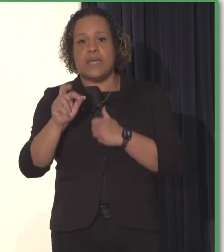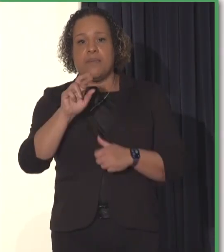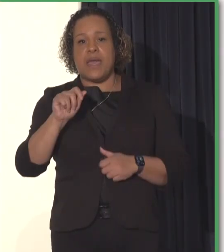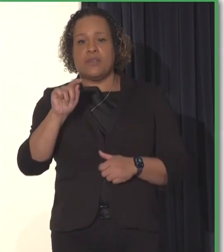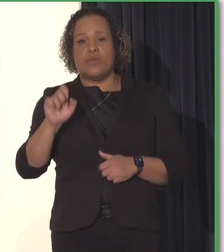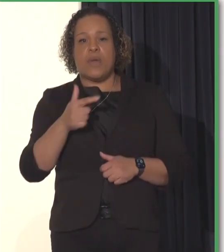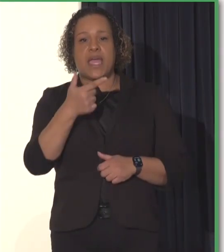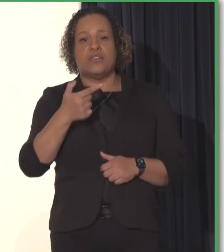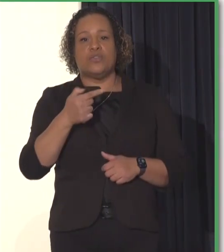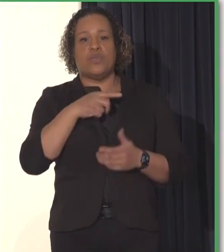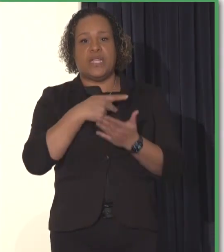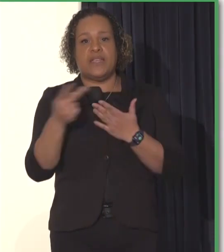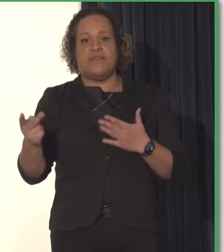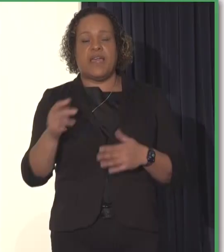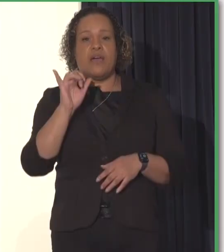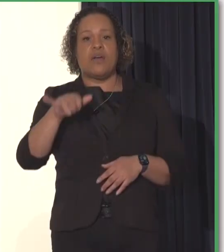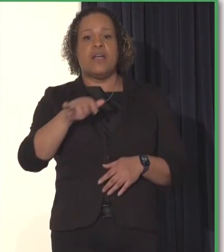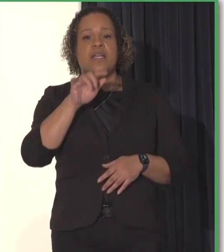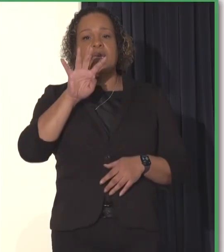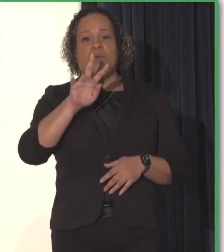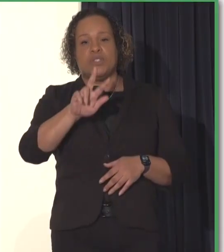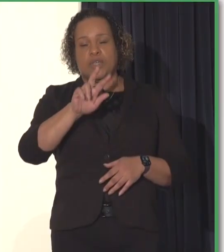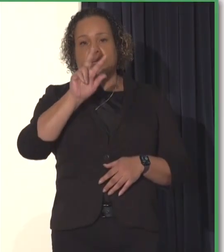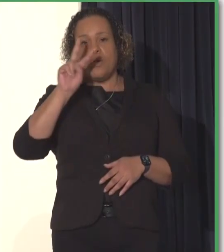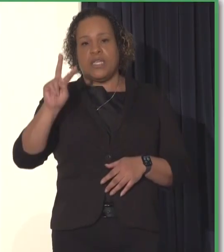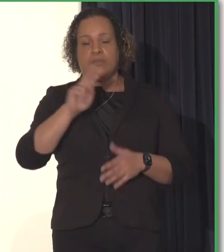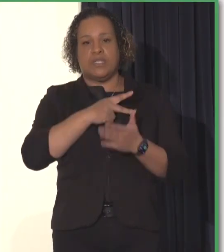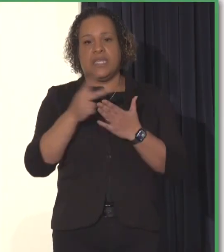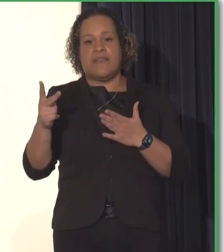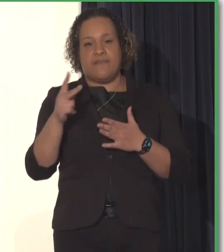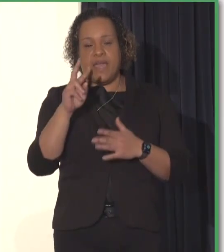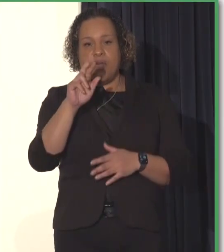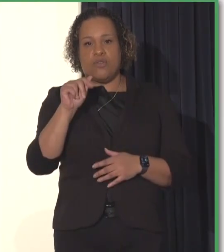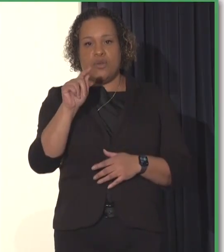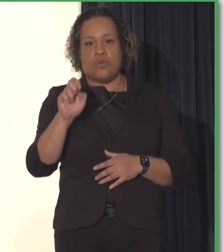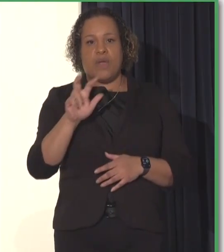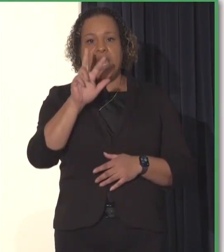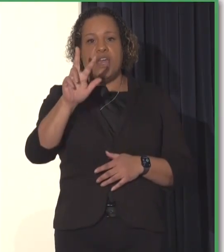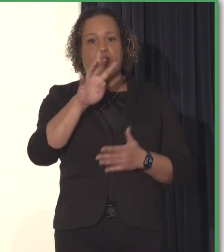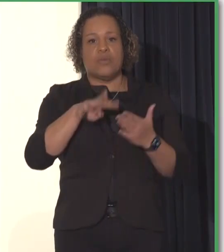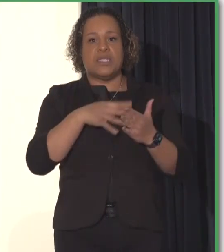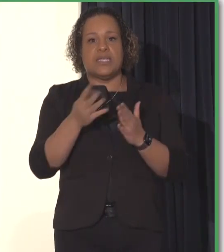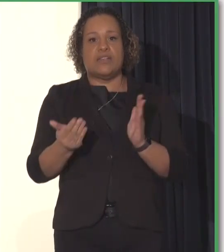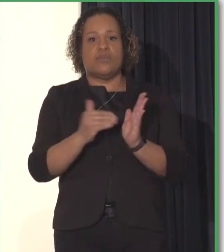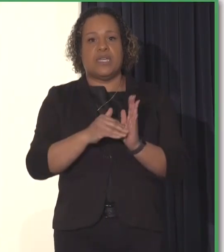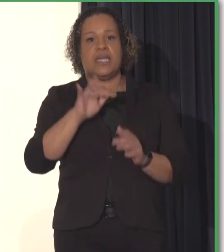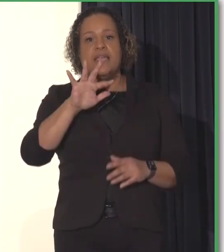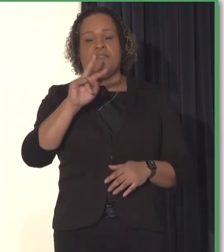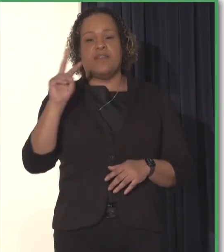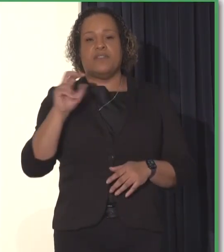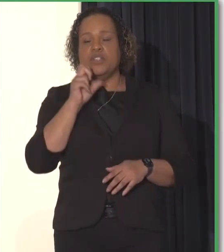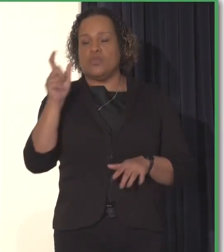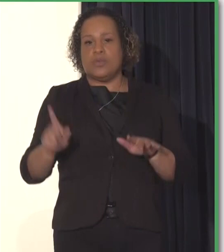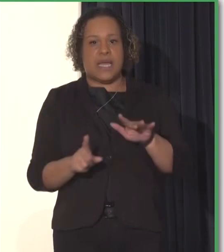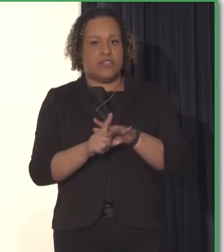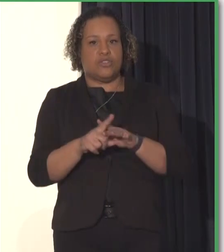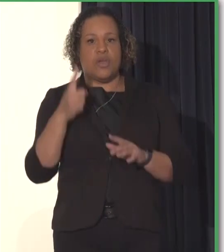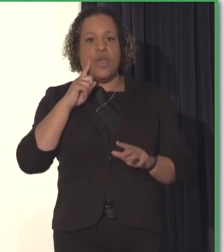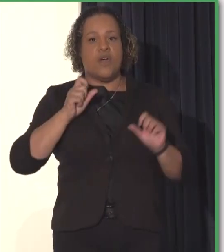was a 32% failure rate, 3 with rescheduled, and 53 no-shows. For the physical agility,